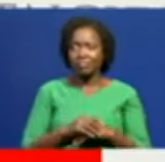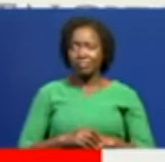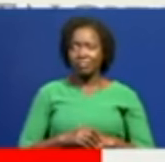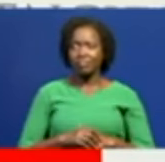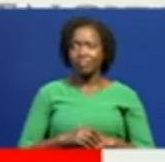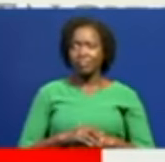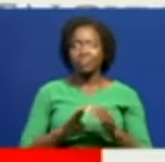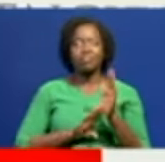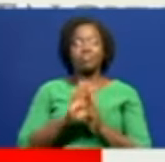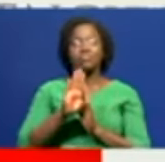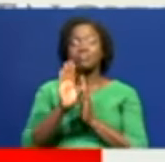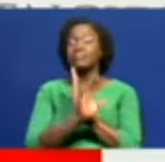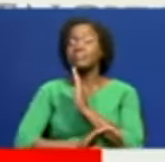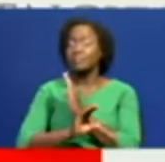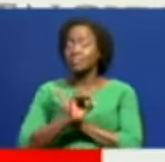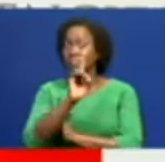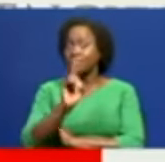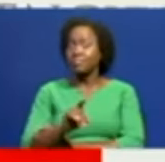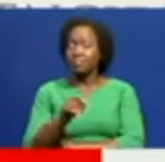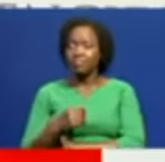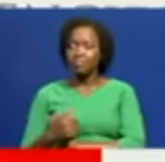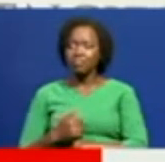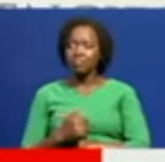to the development of this country?